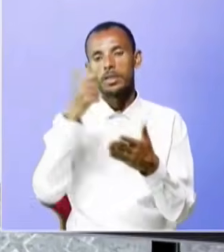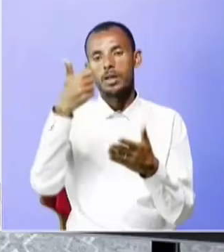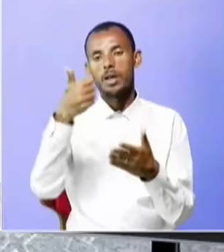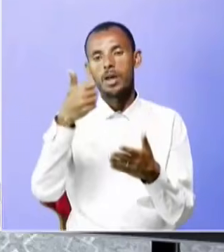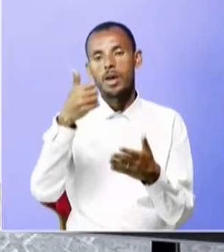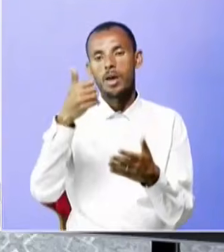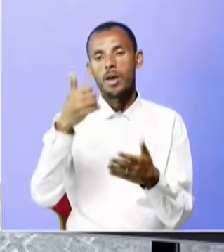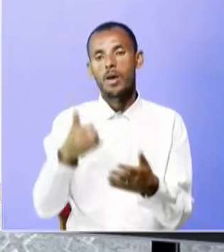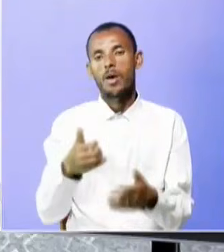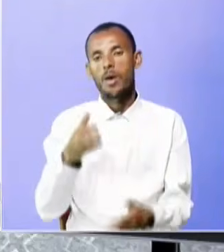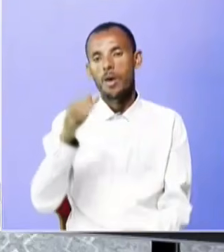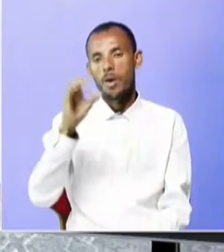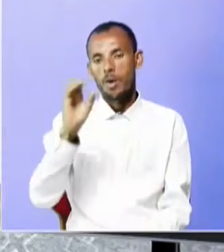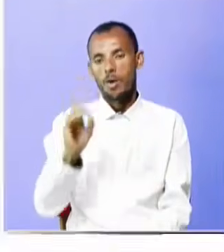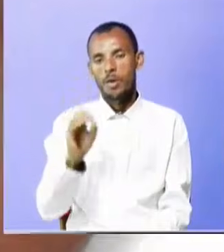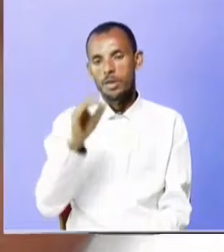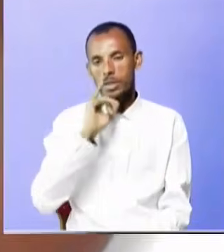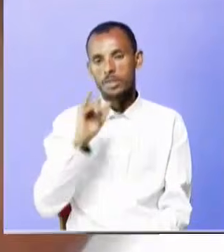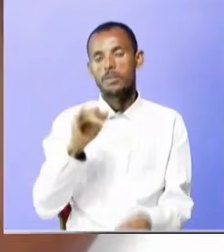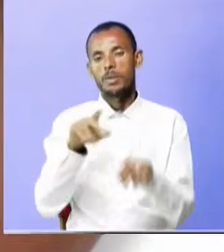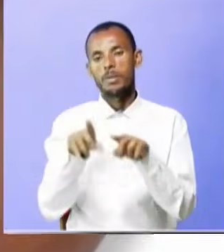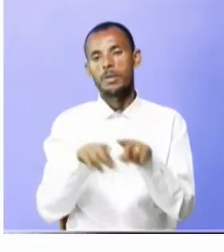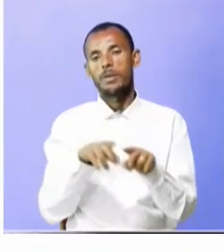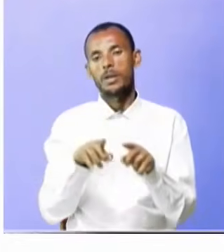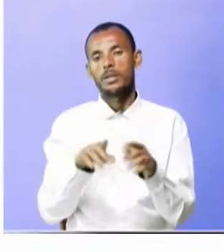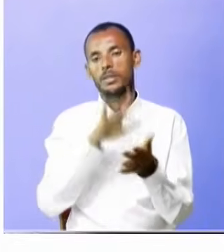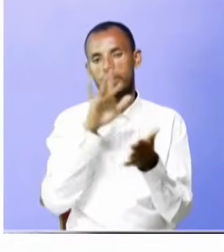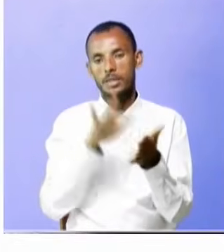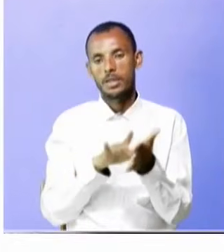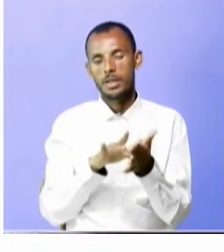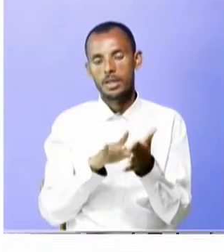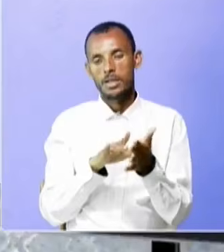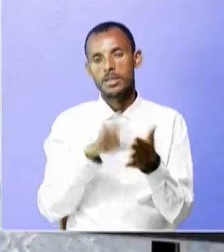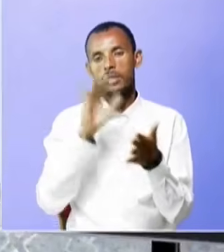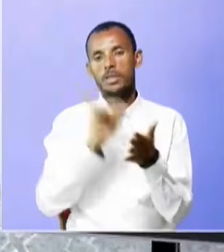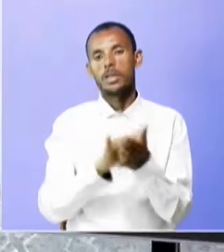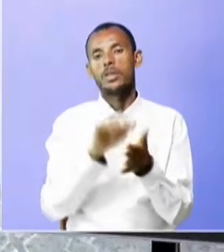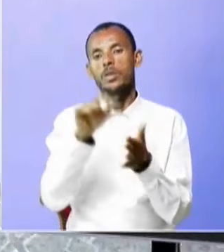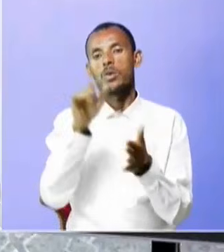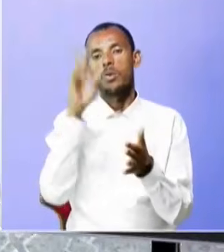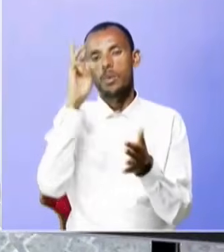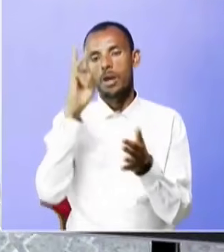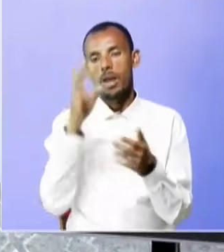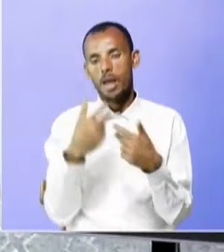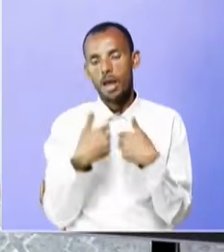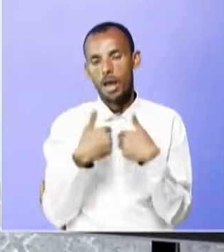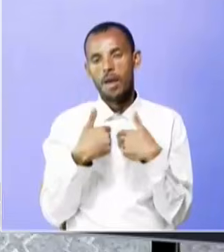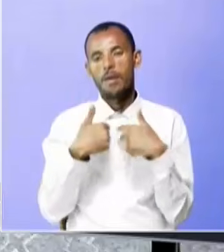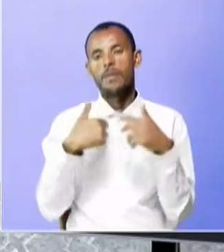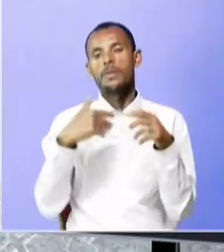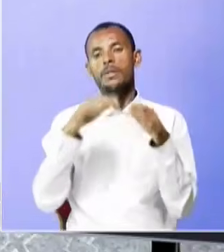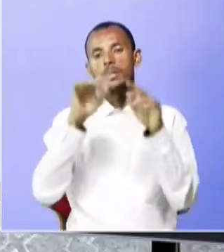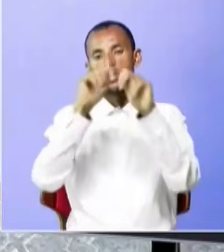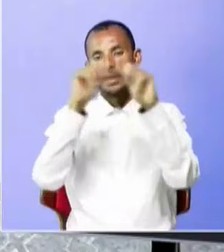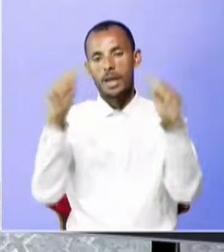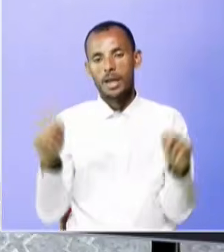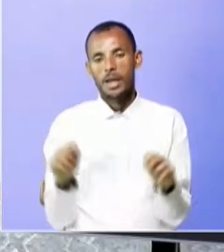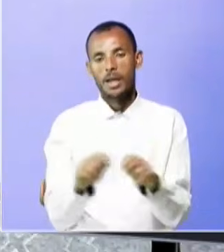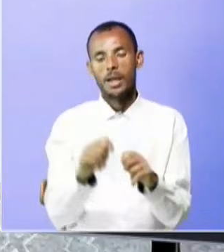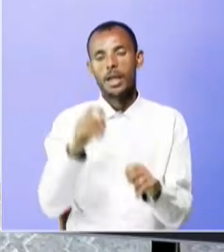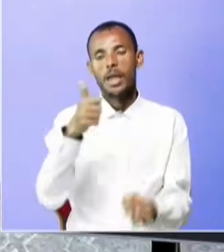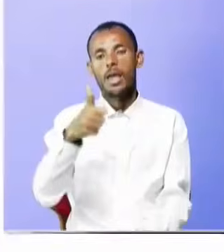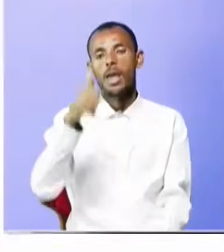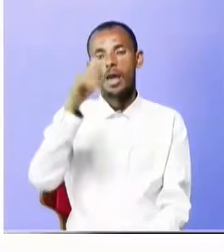the altitude, it forms perpendicular at the center, so that you will have triangle AOB.